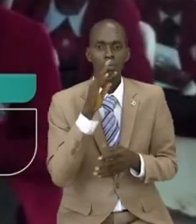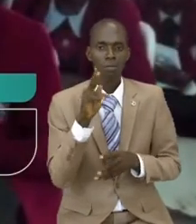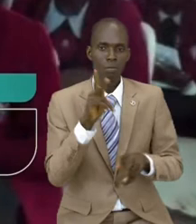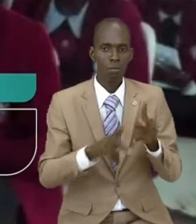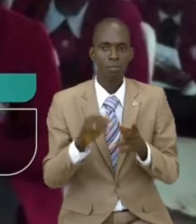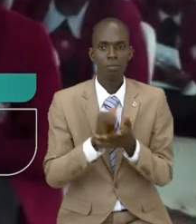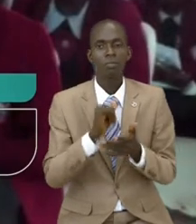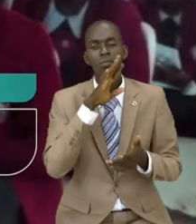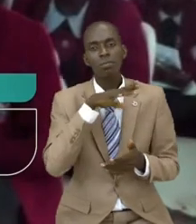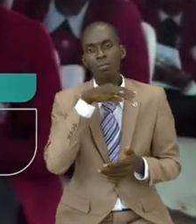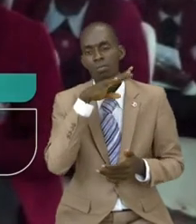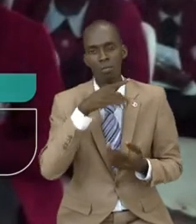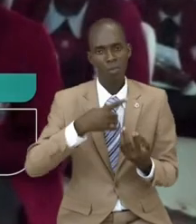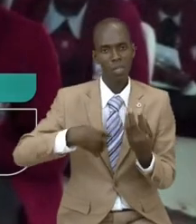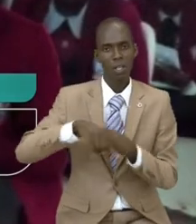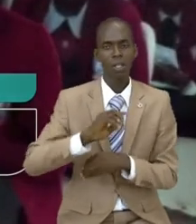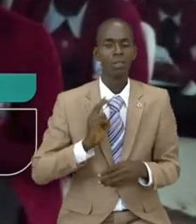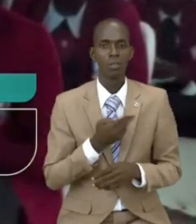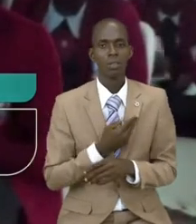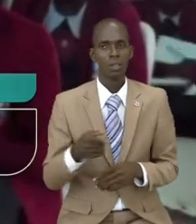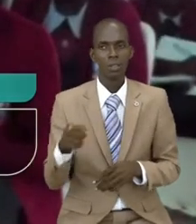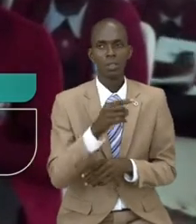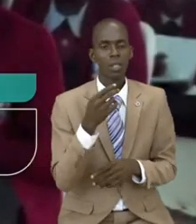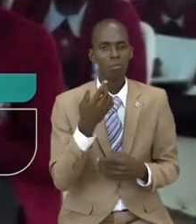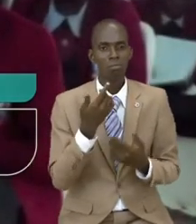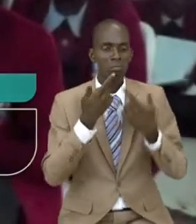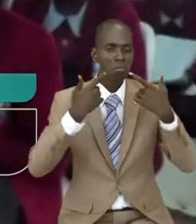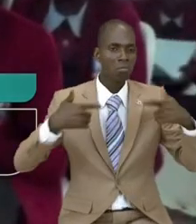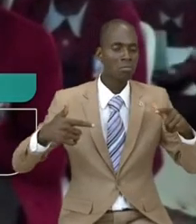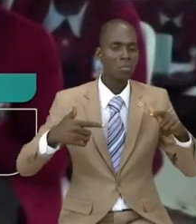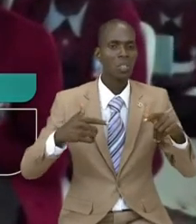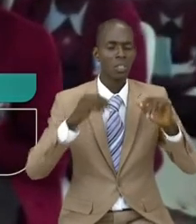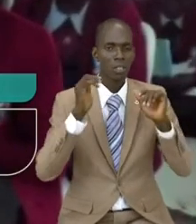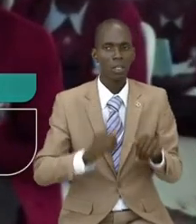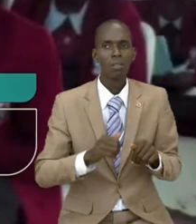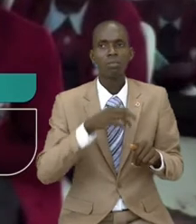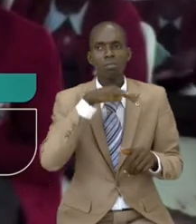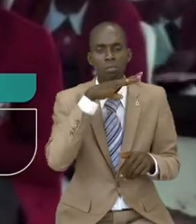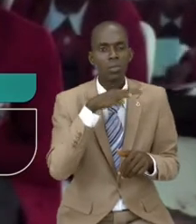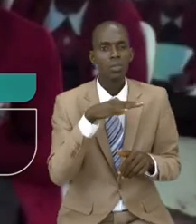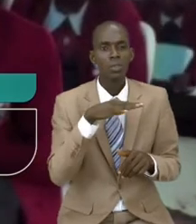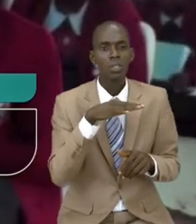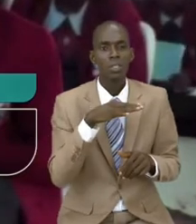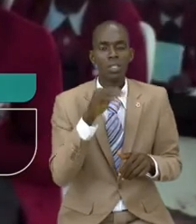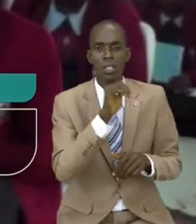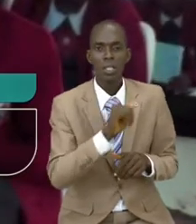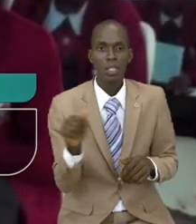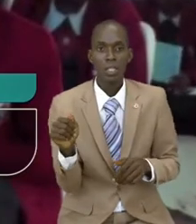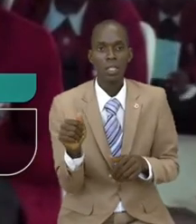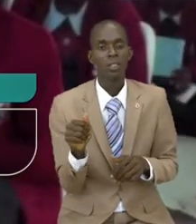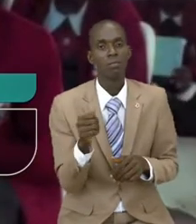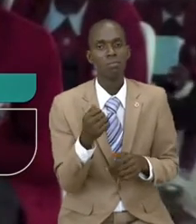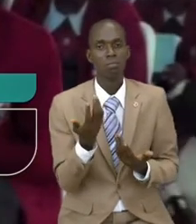us. Their language can corrupt an innocent mind. Their outlook,